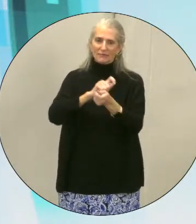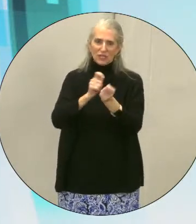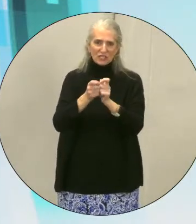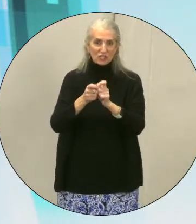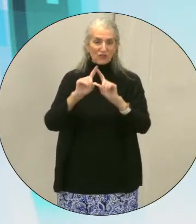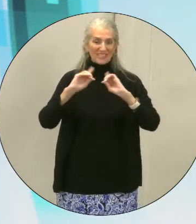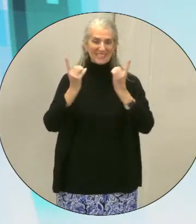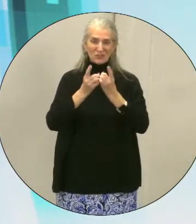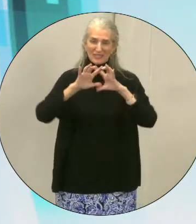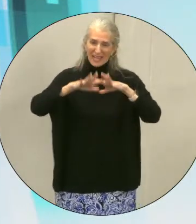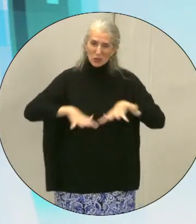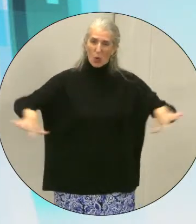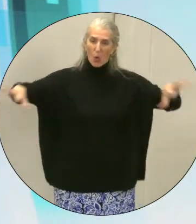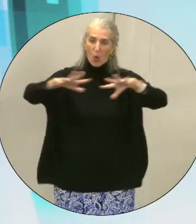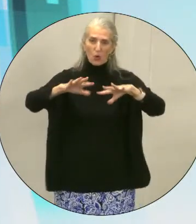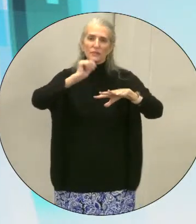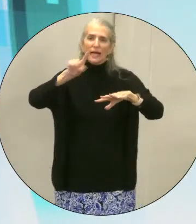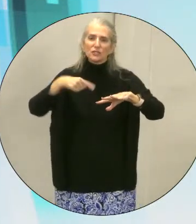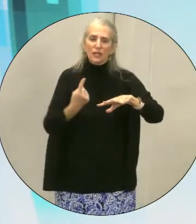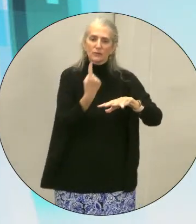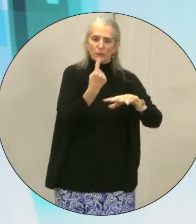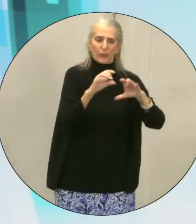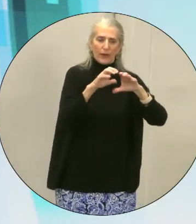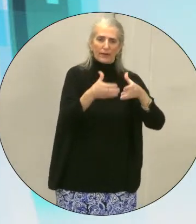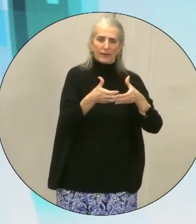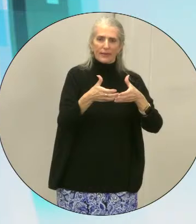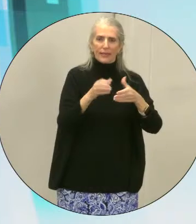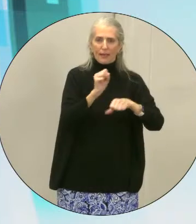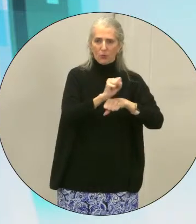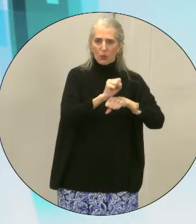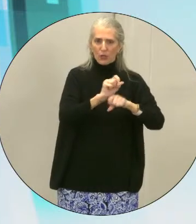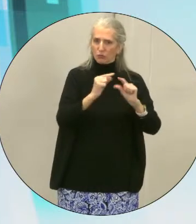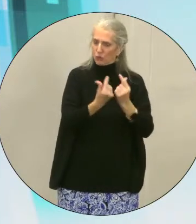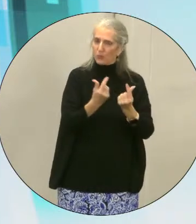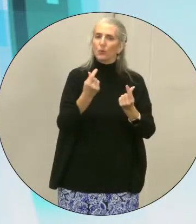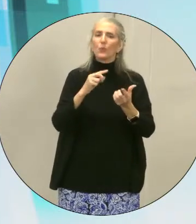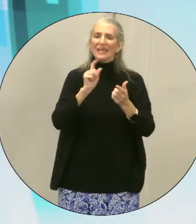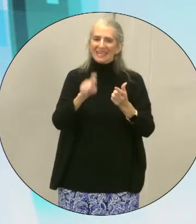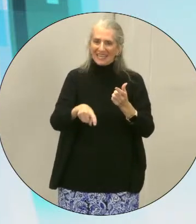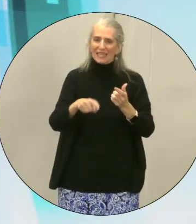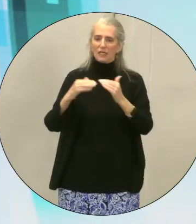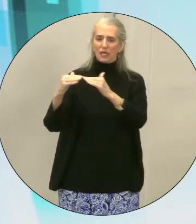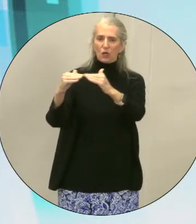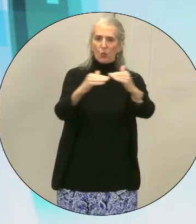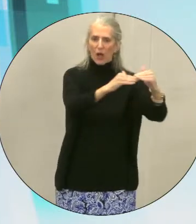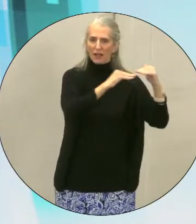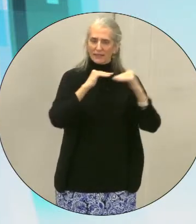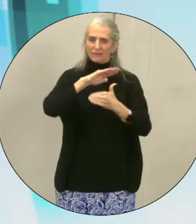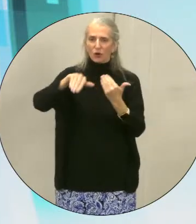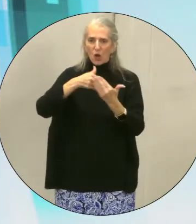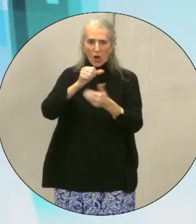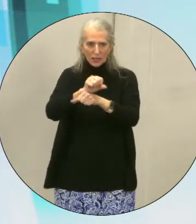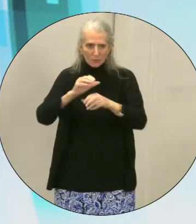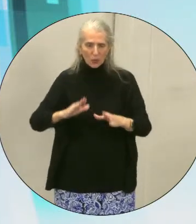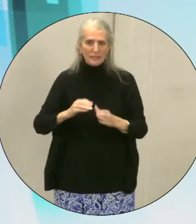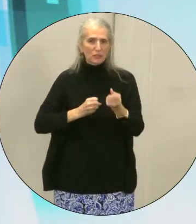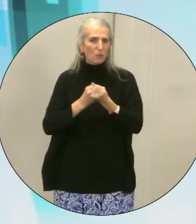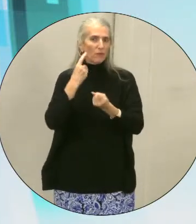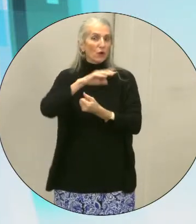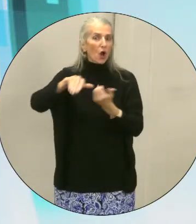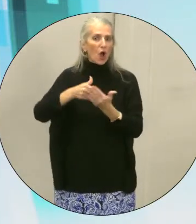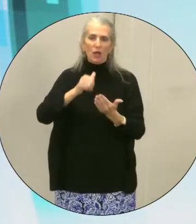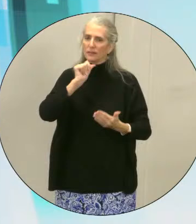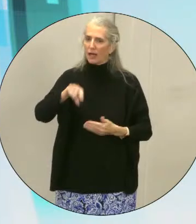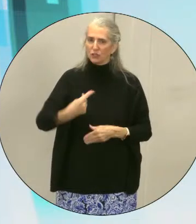not just an individual employee group. We need equality for all employees, support for all, not just